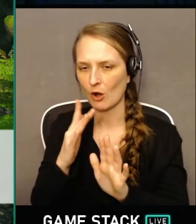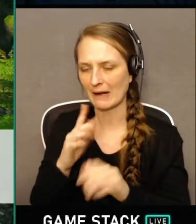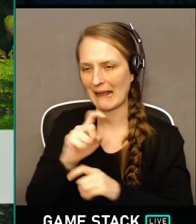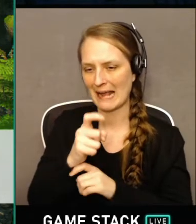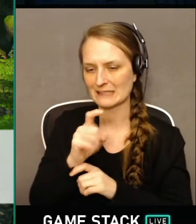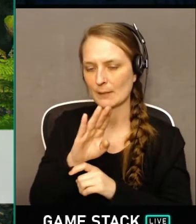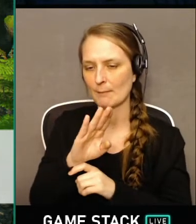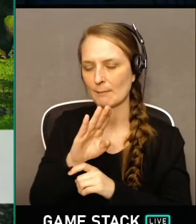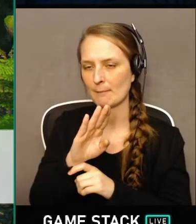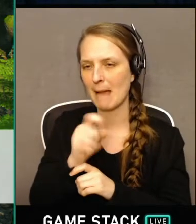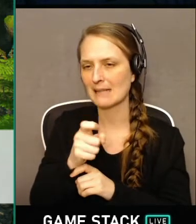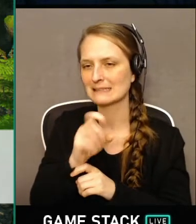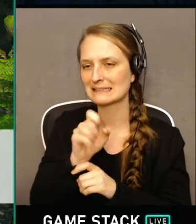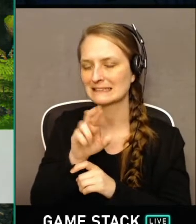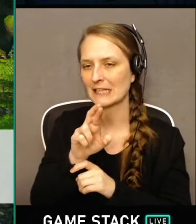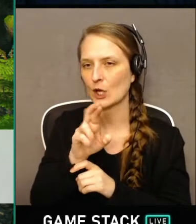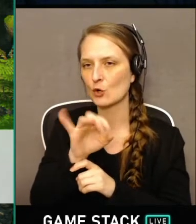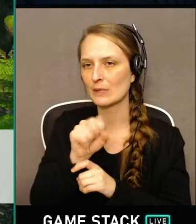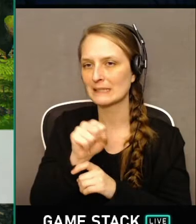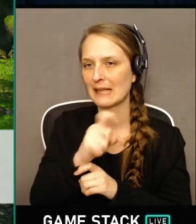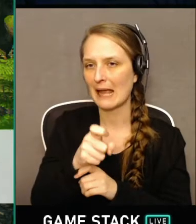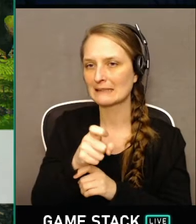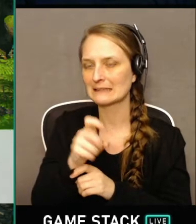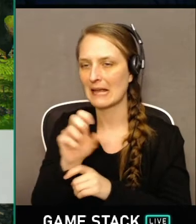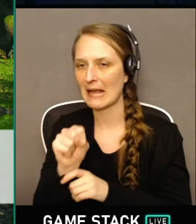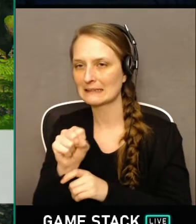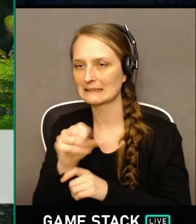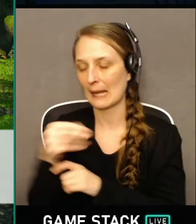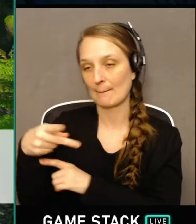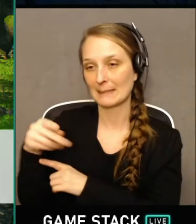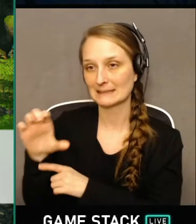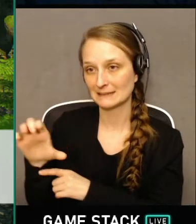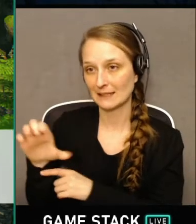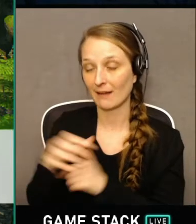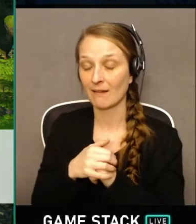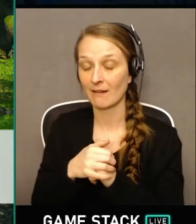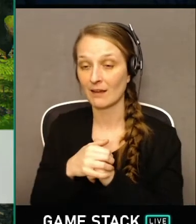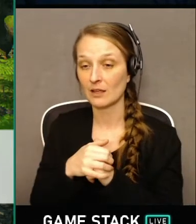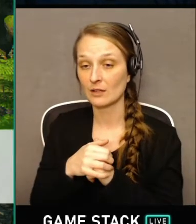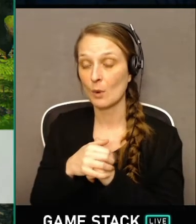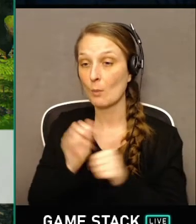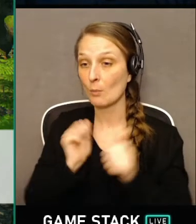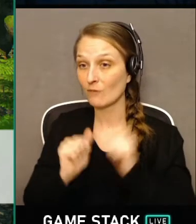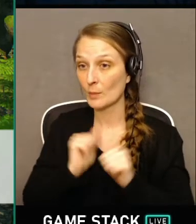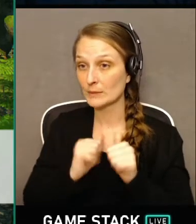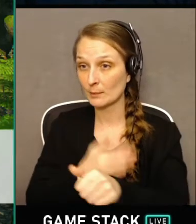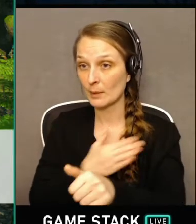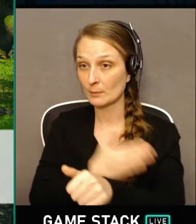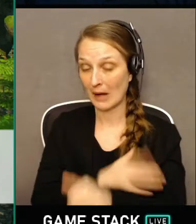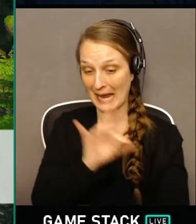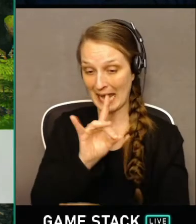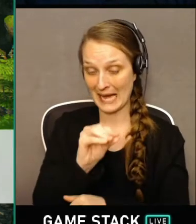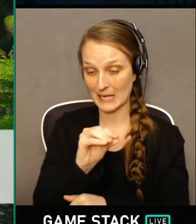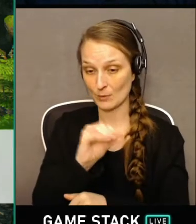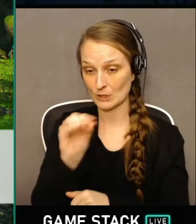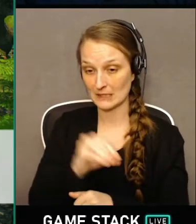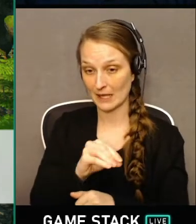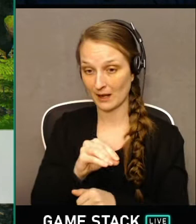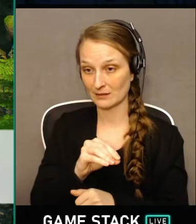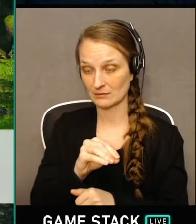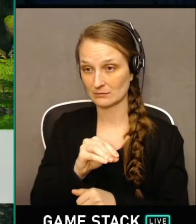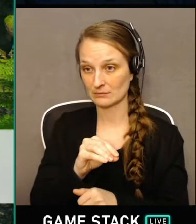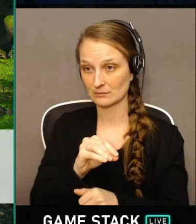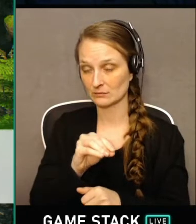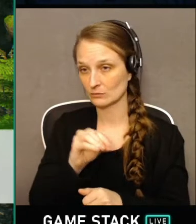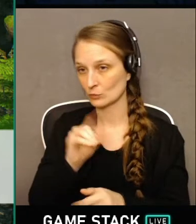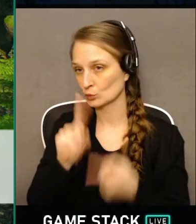S, and PC. As a result, performance improvement ranged from 8% all the way to 20% on